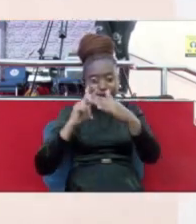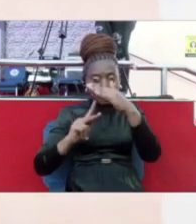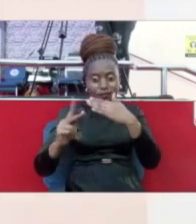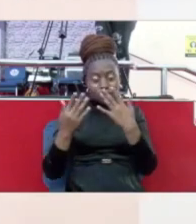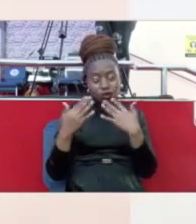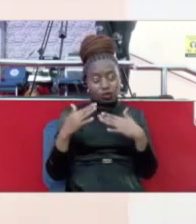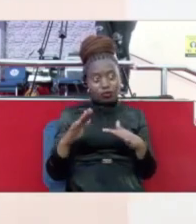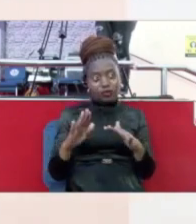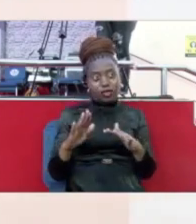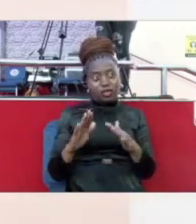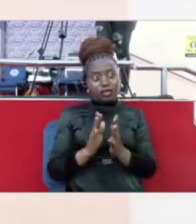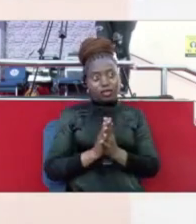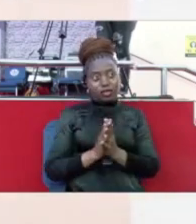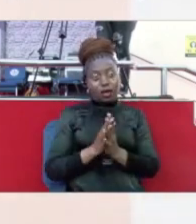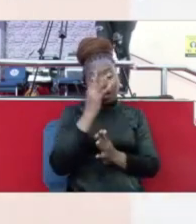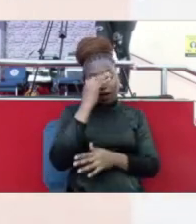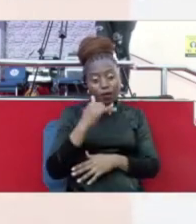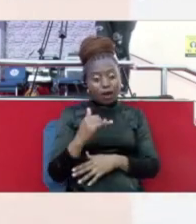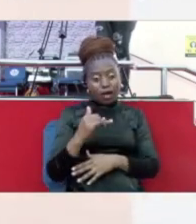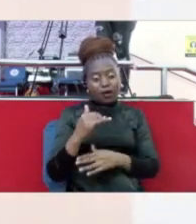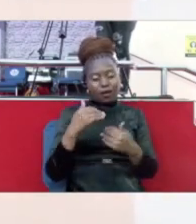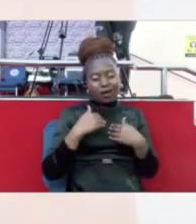because we have too many people.